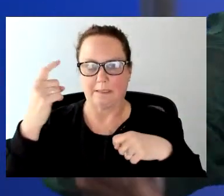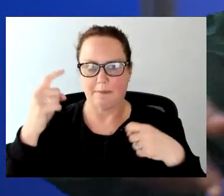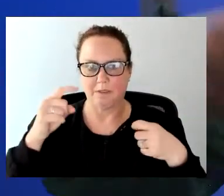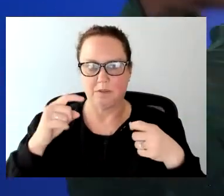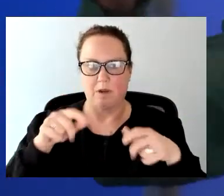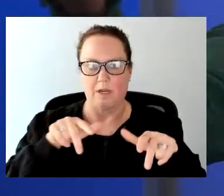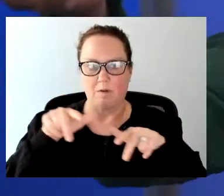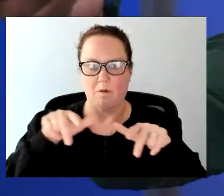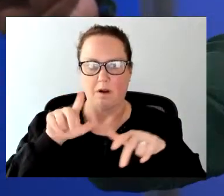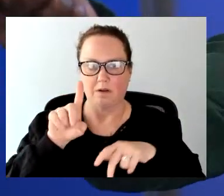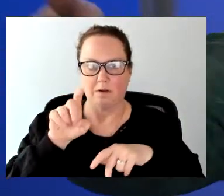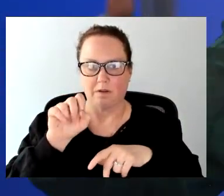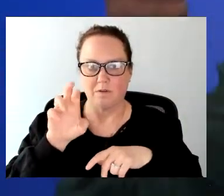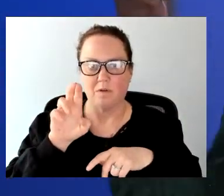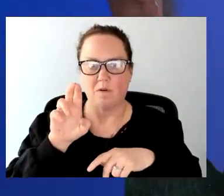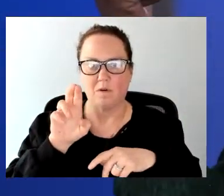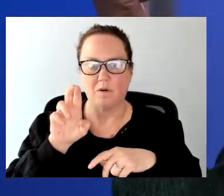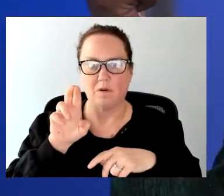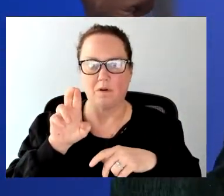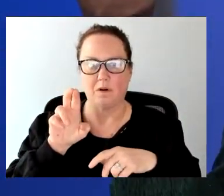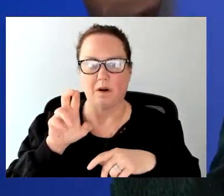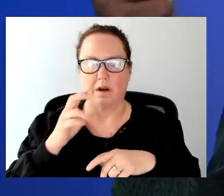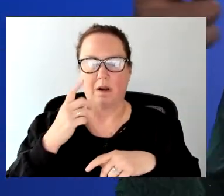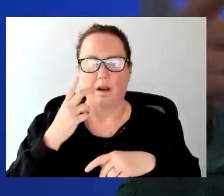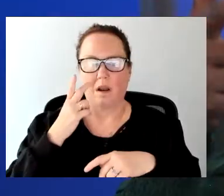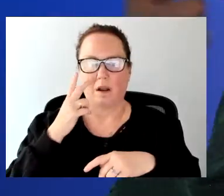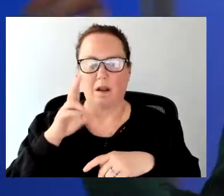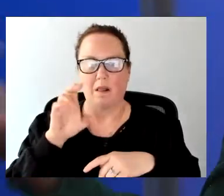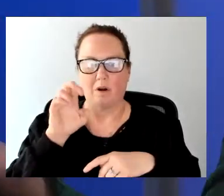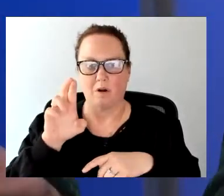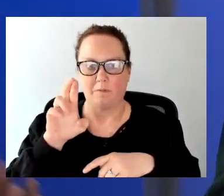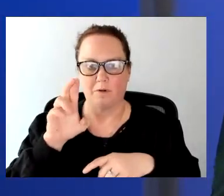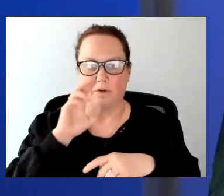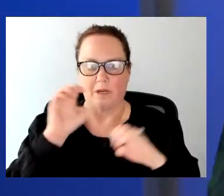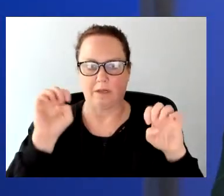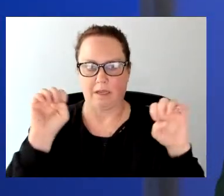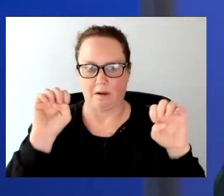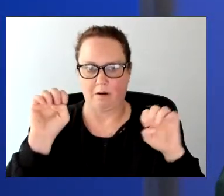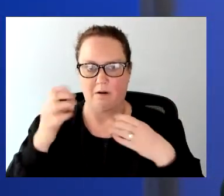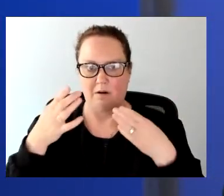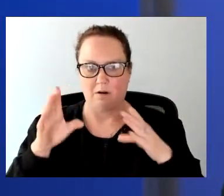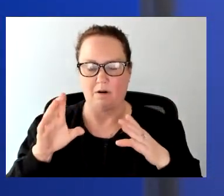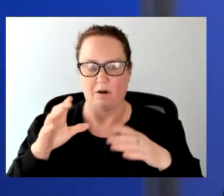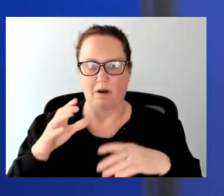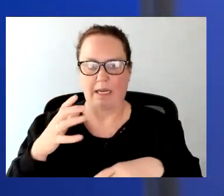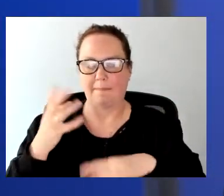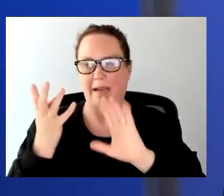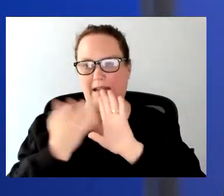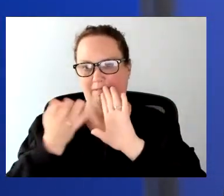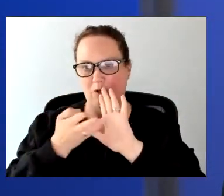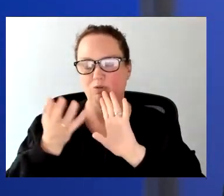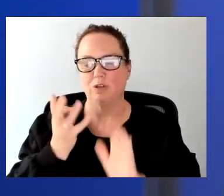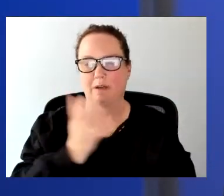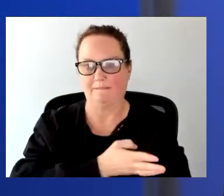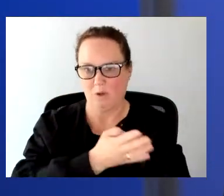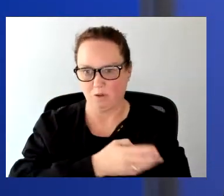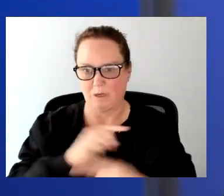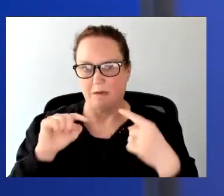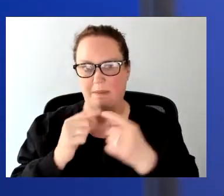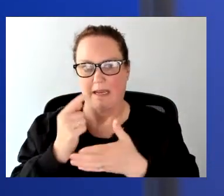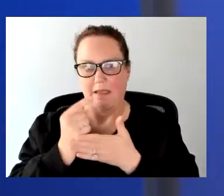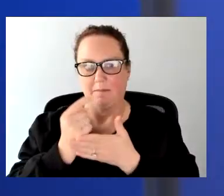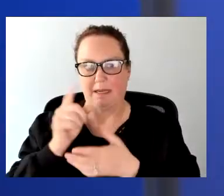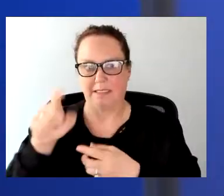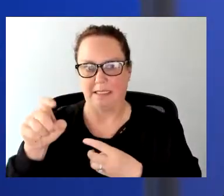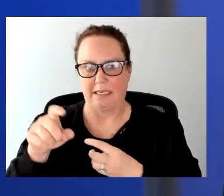door after I've called an Uber so I can go to the emergency room or get my infusion pain therapy as needed. But